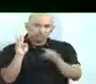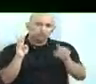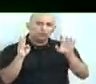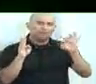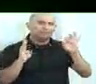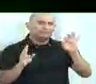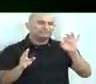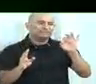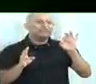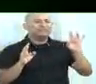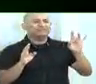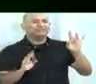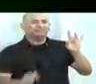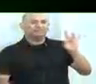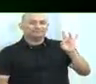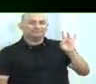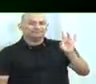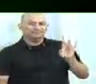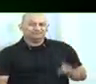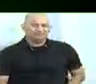8.